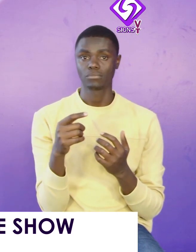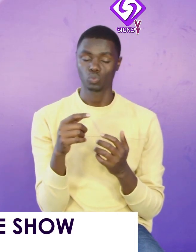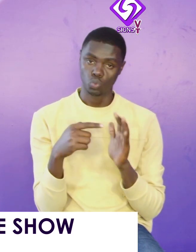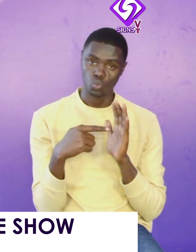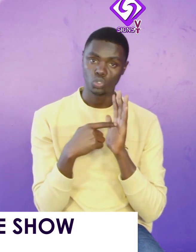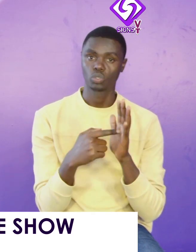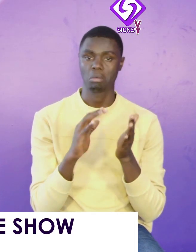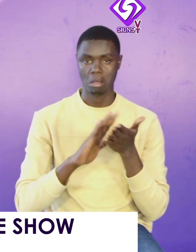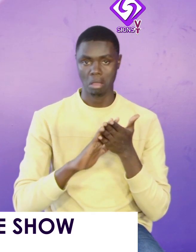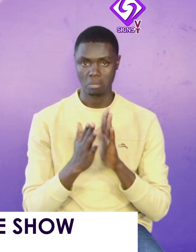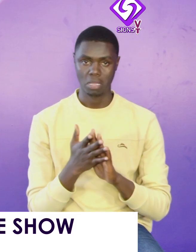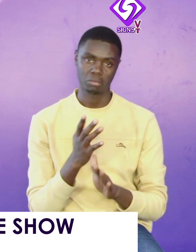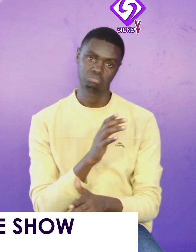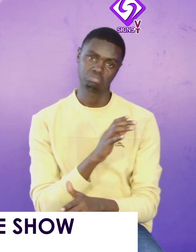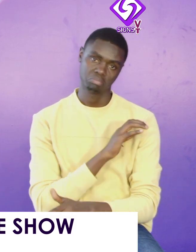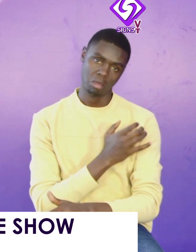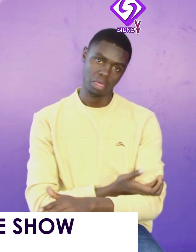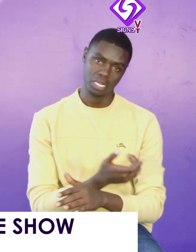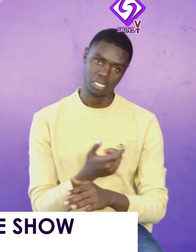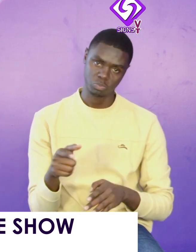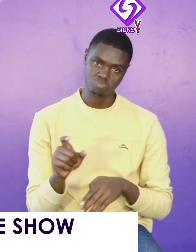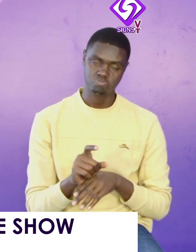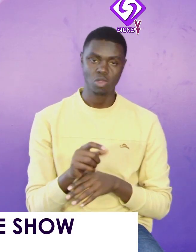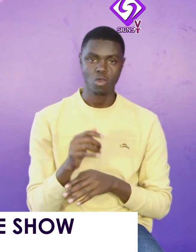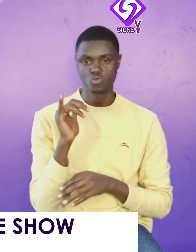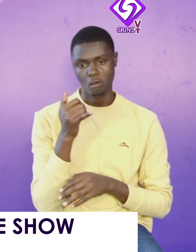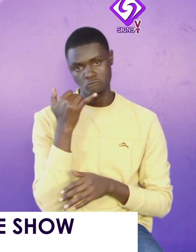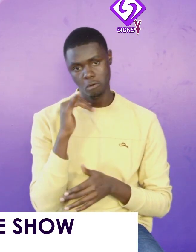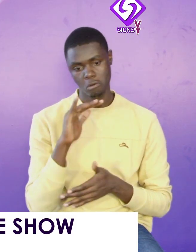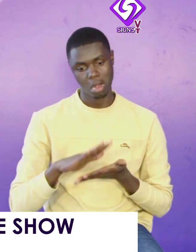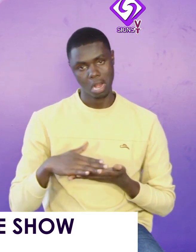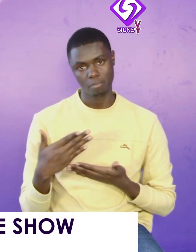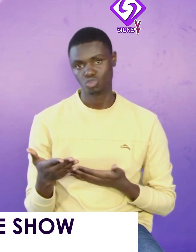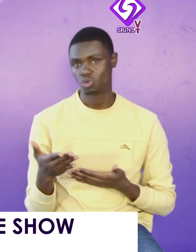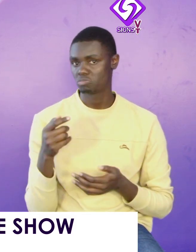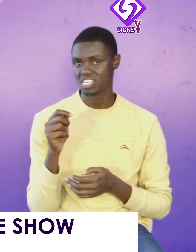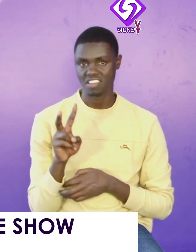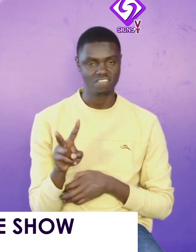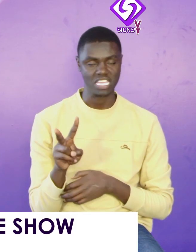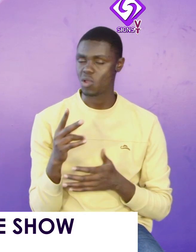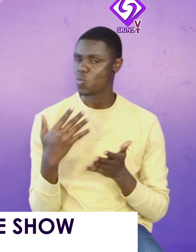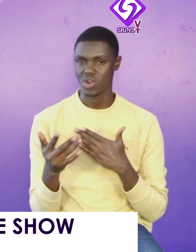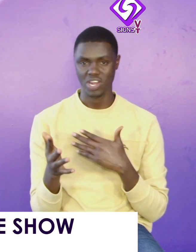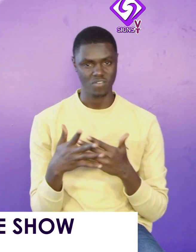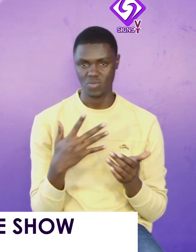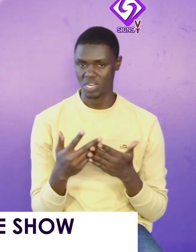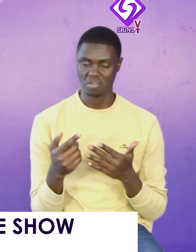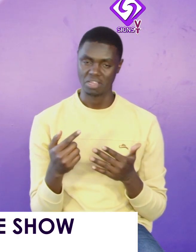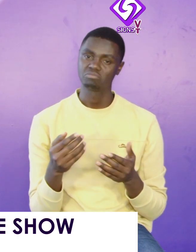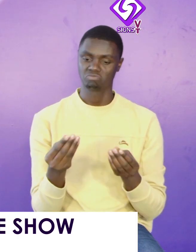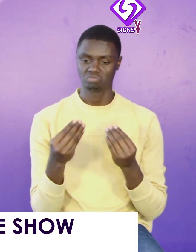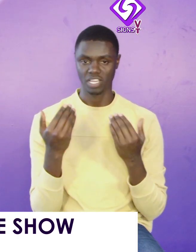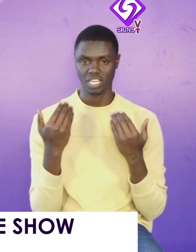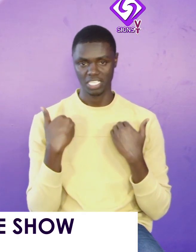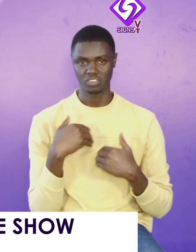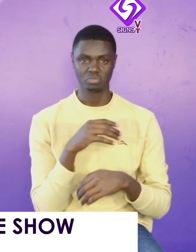coming before you on your phone, on your laptop, on your TV set gives me